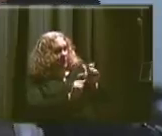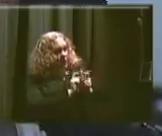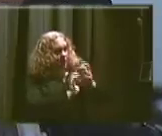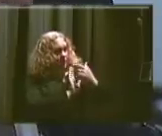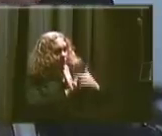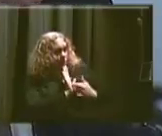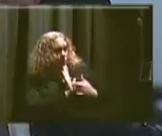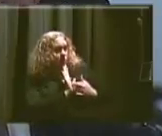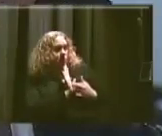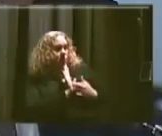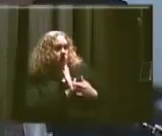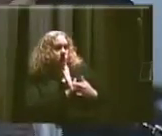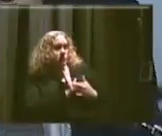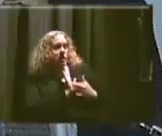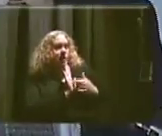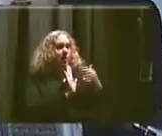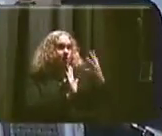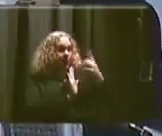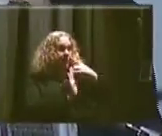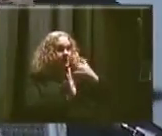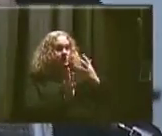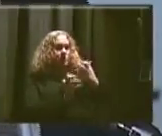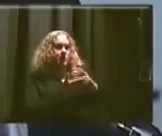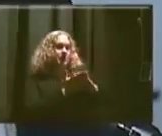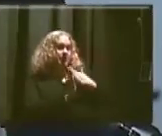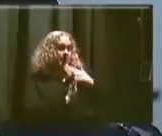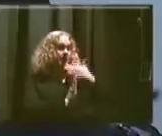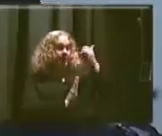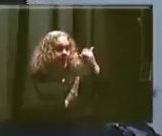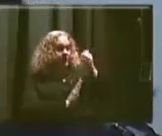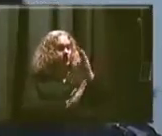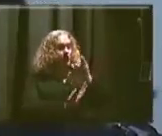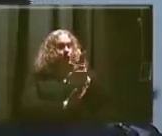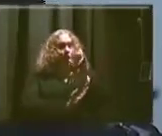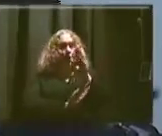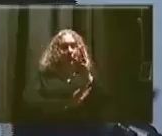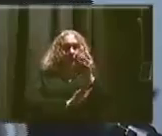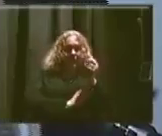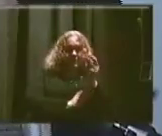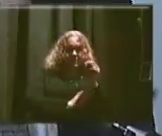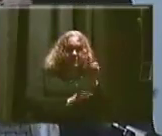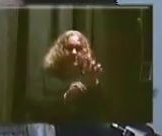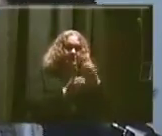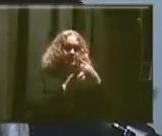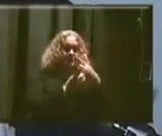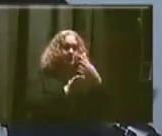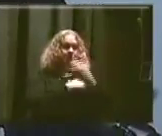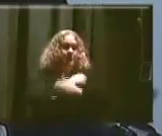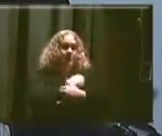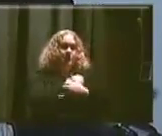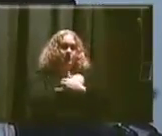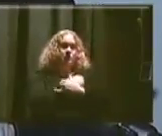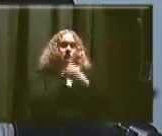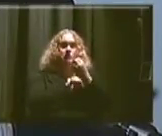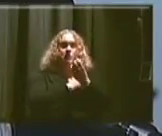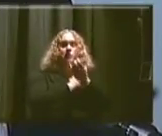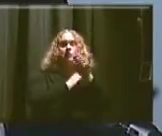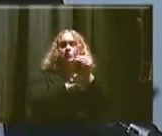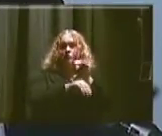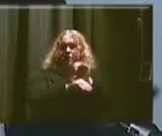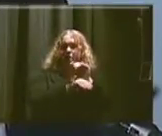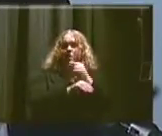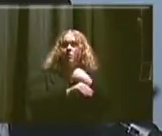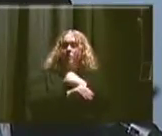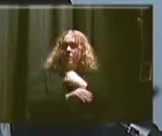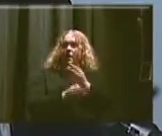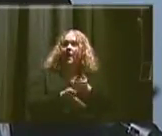country. And so tonight, what we are doing is we are asking for four waivers. Two